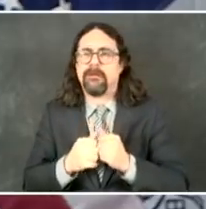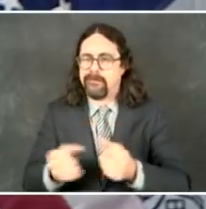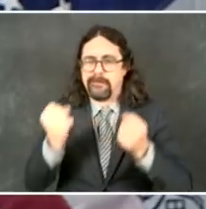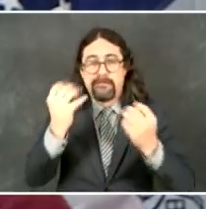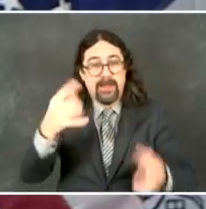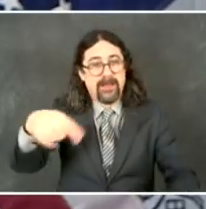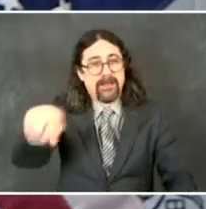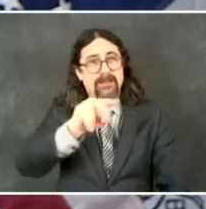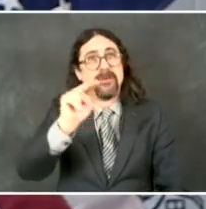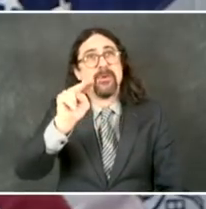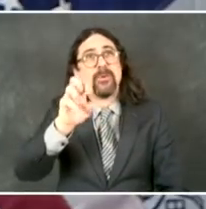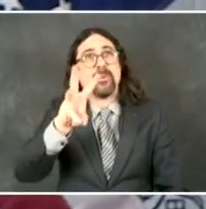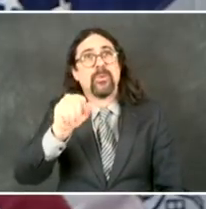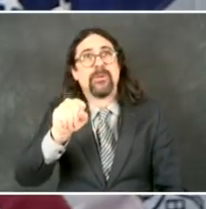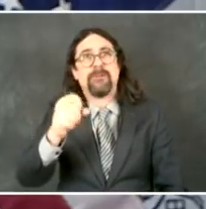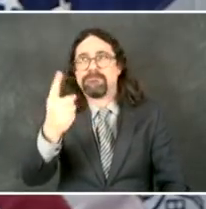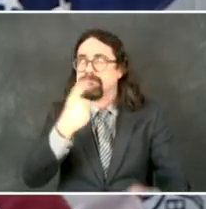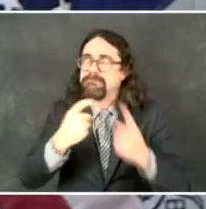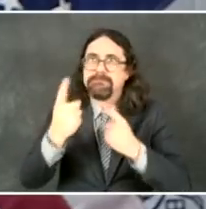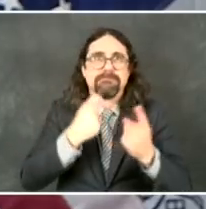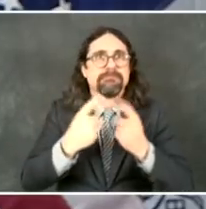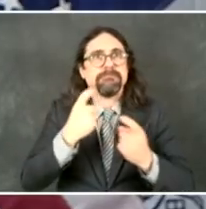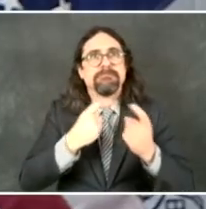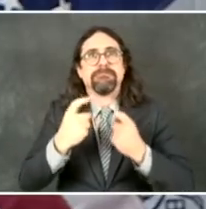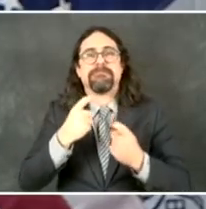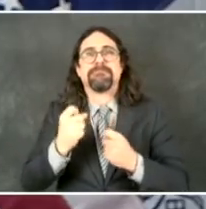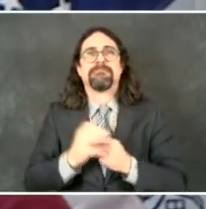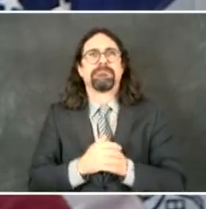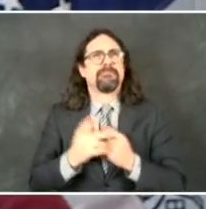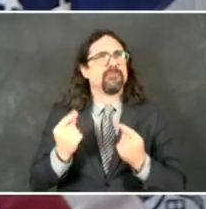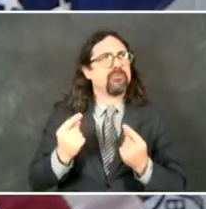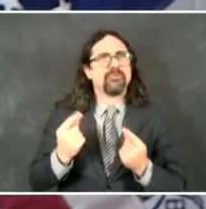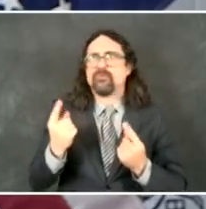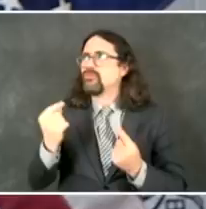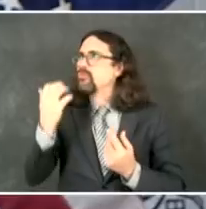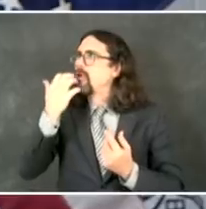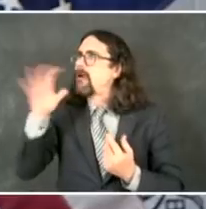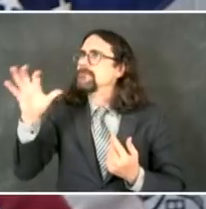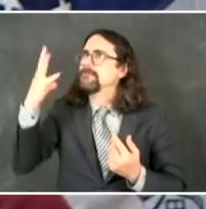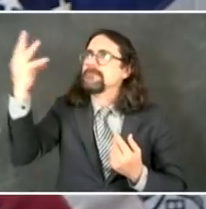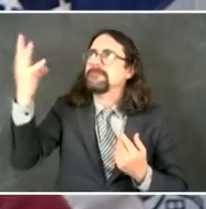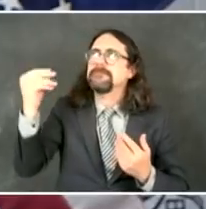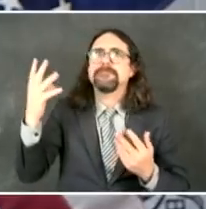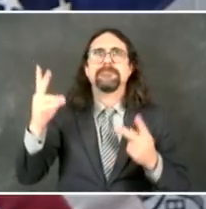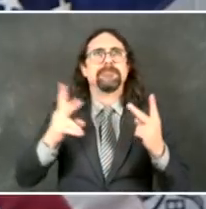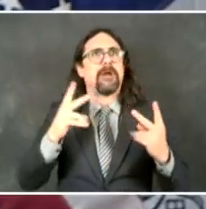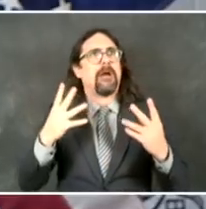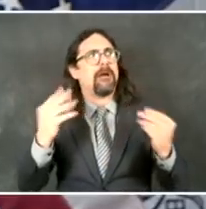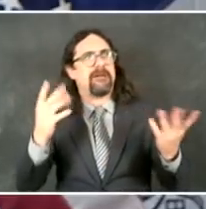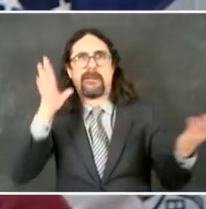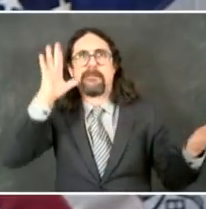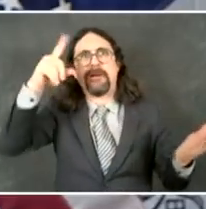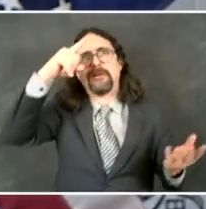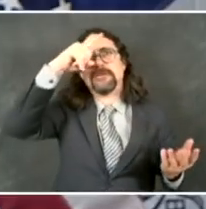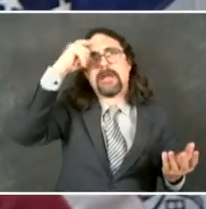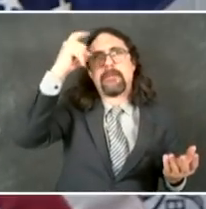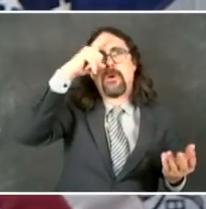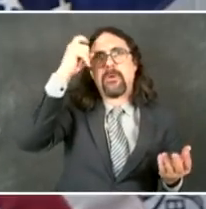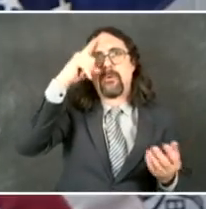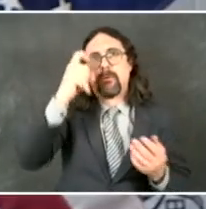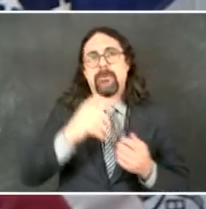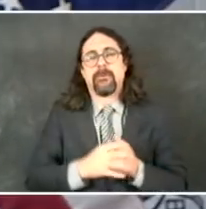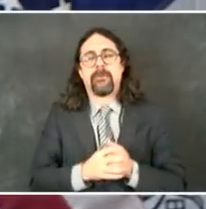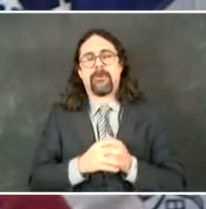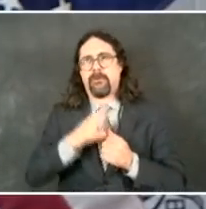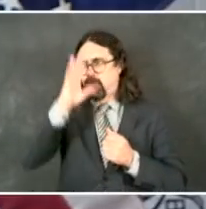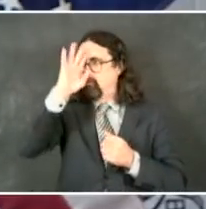have a bigger plan for the truly warm weather in summer, but in the here and now, we can predict in the next few weeks, as we go through May, it